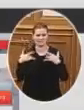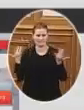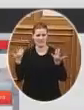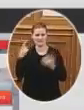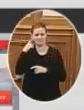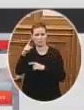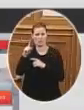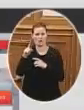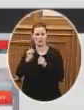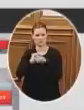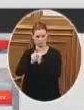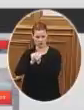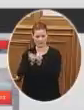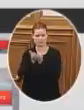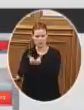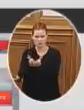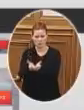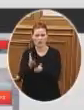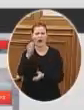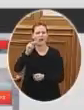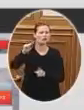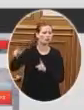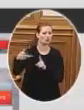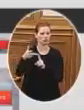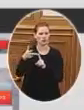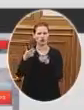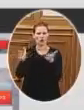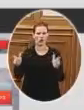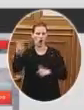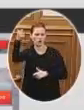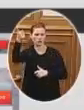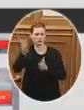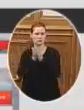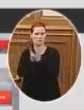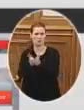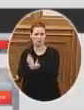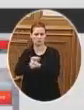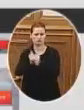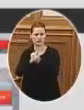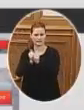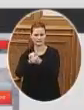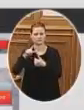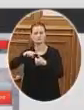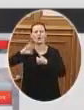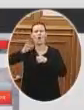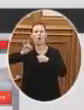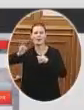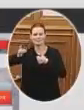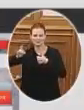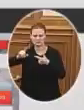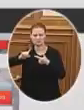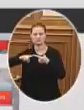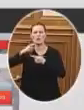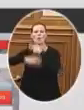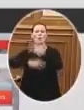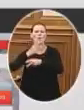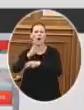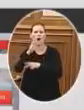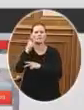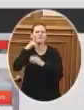3rd largest international sporting event in terms of draw after the Olympics, after the America's Cup, or the World Cup